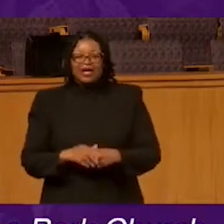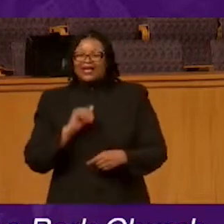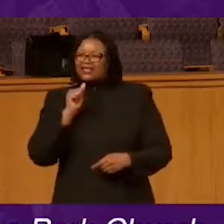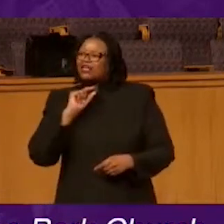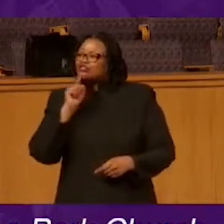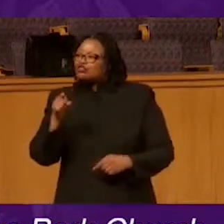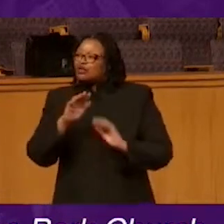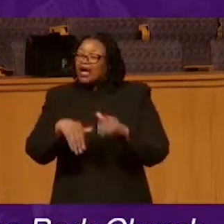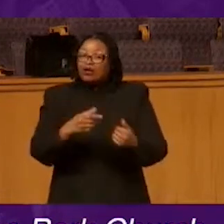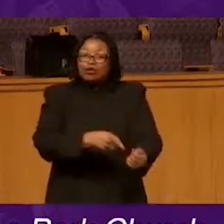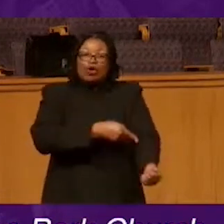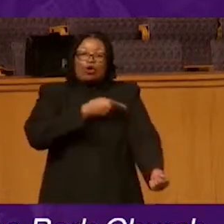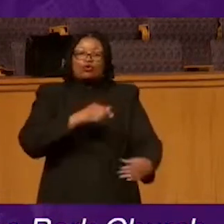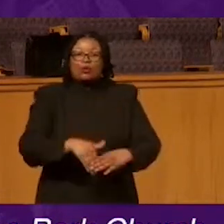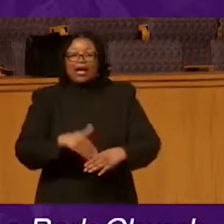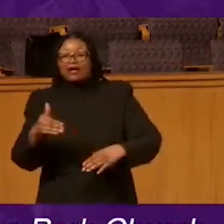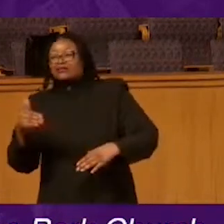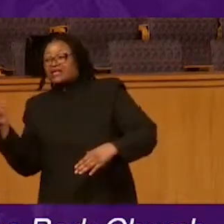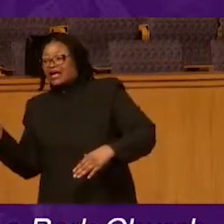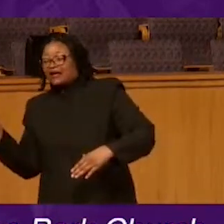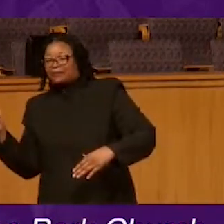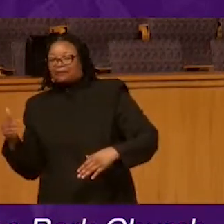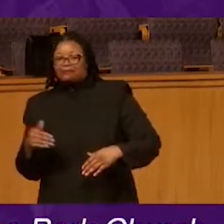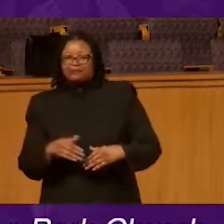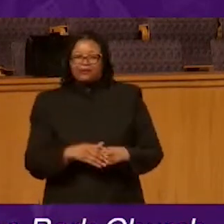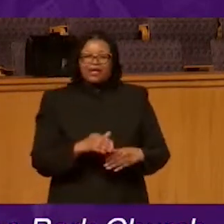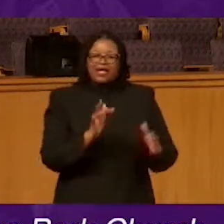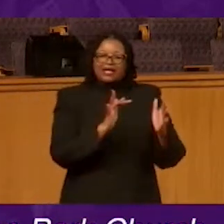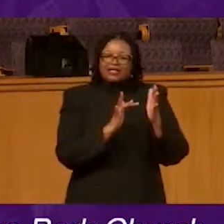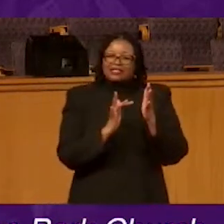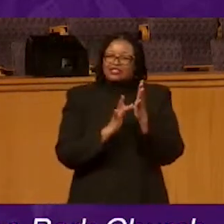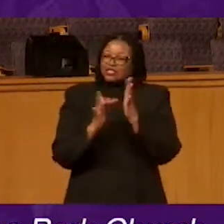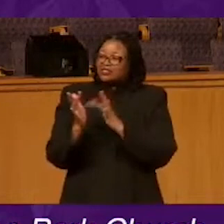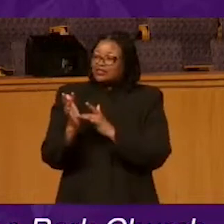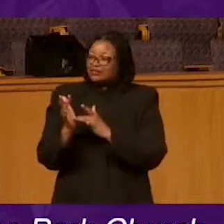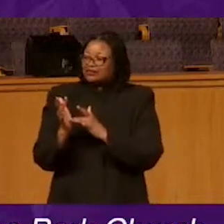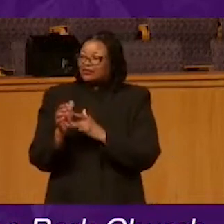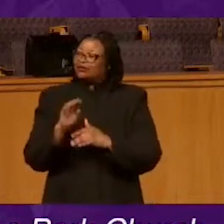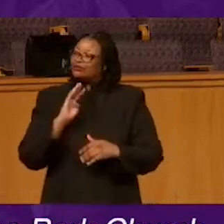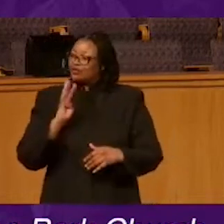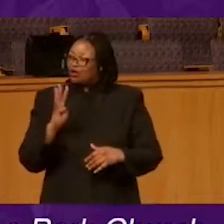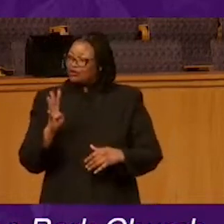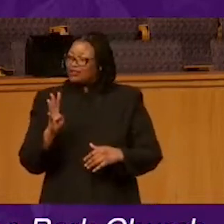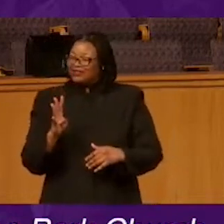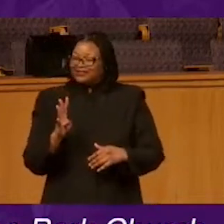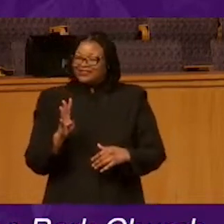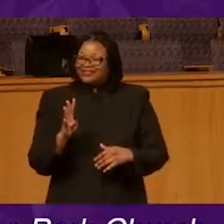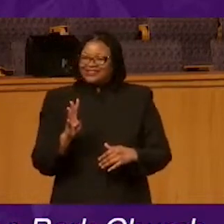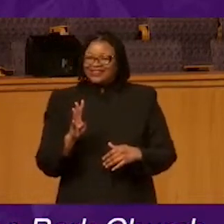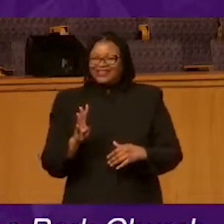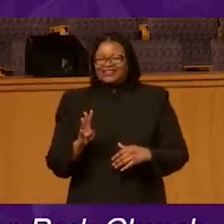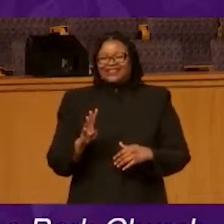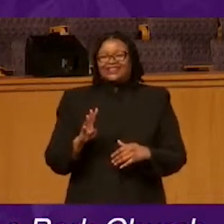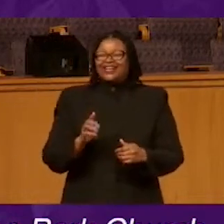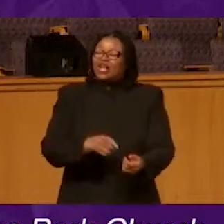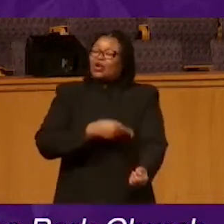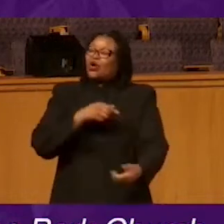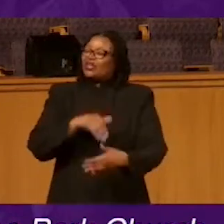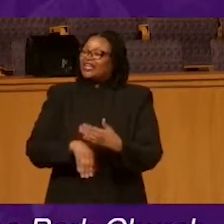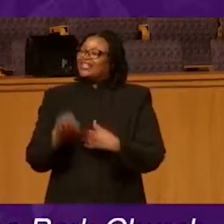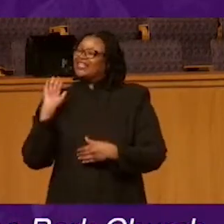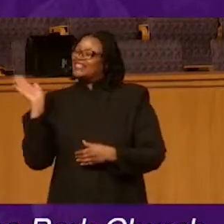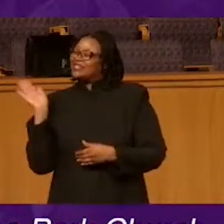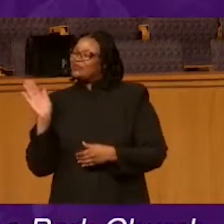outside, you know, because Jesus could be long-winded in his sermons. But the